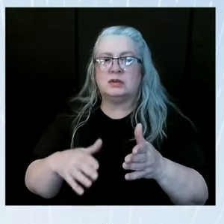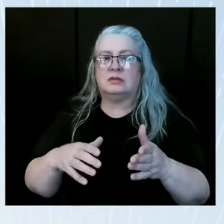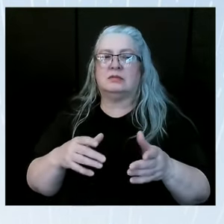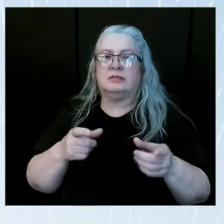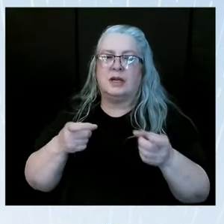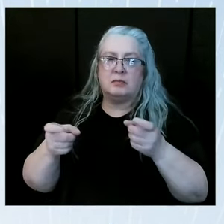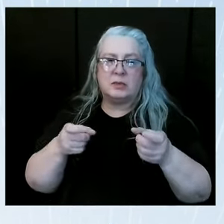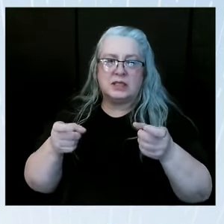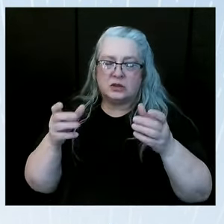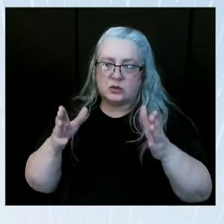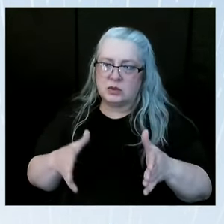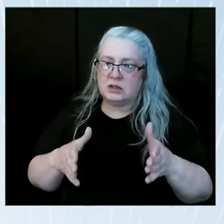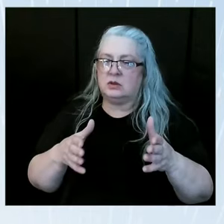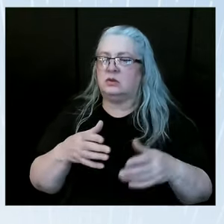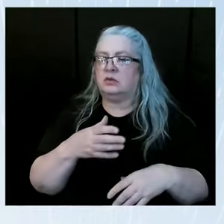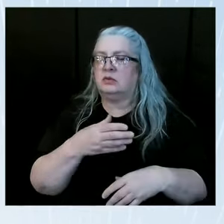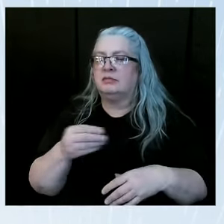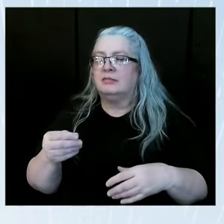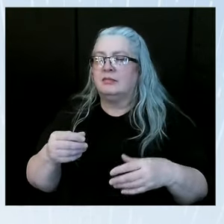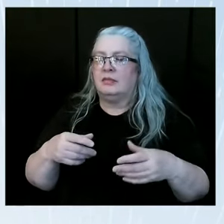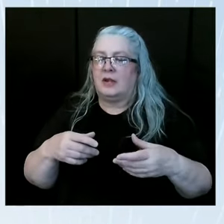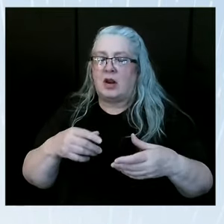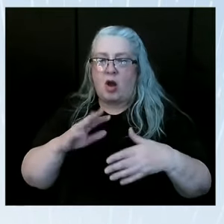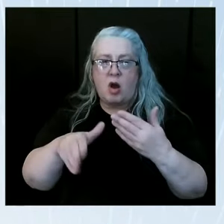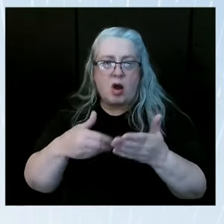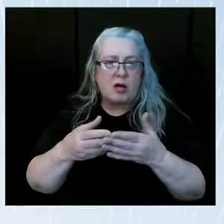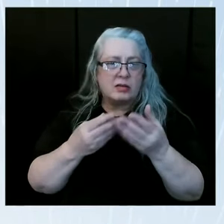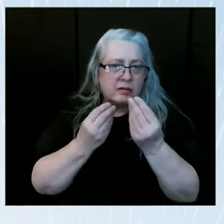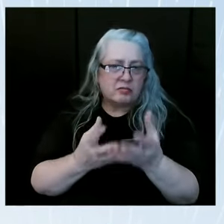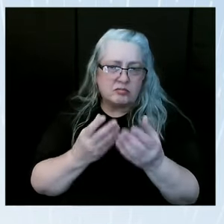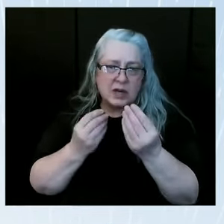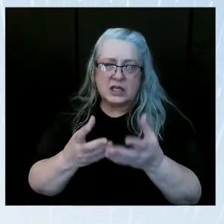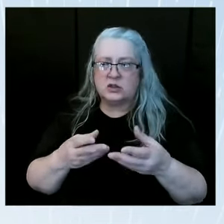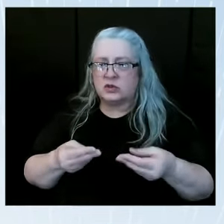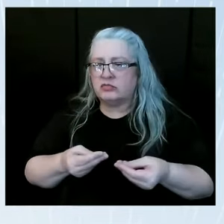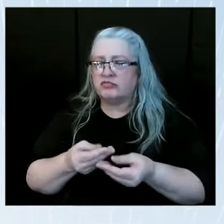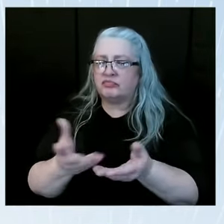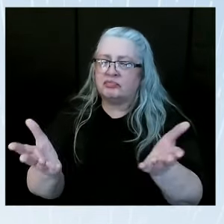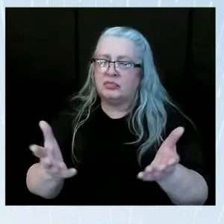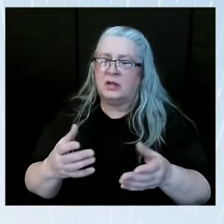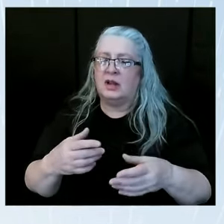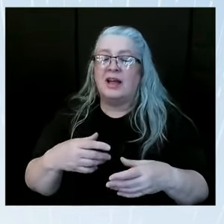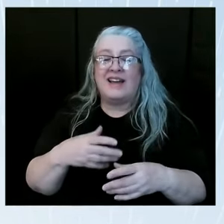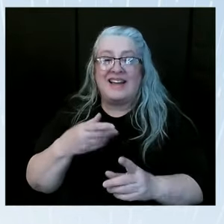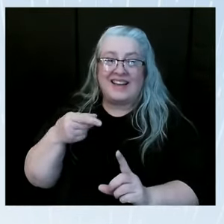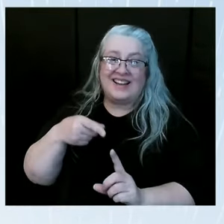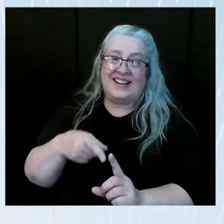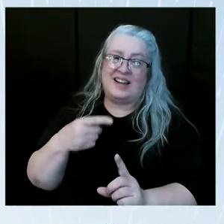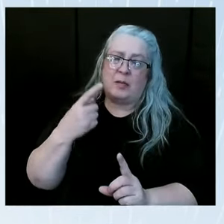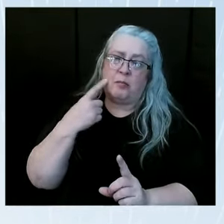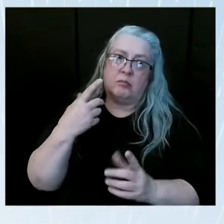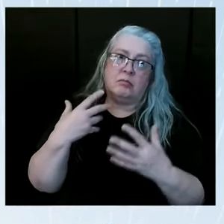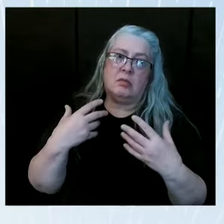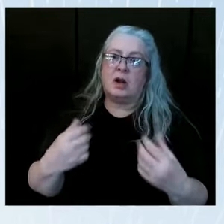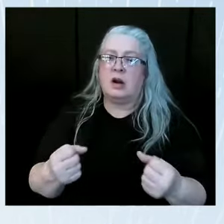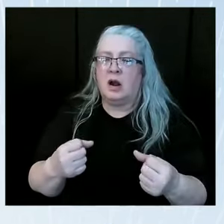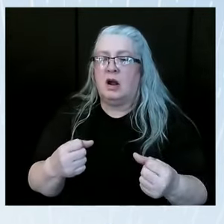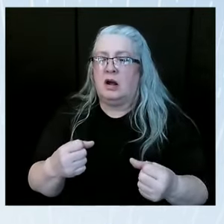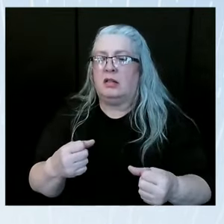particularly when it comes to mental health. So thank you for sharing that. We go now to perhaps the most